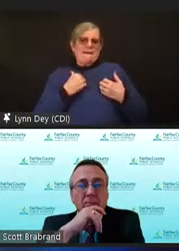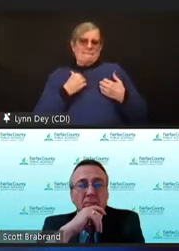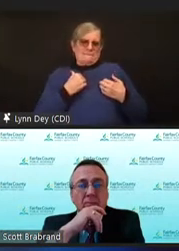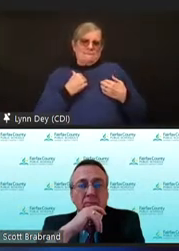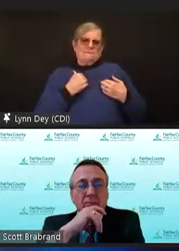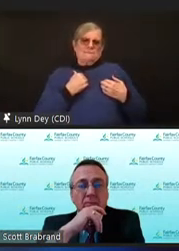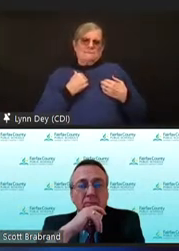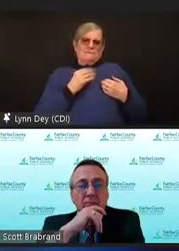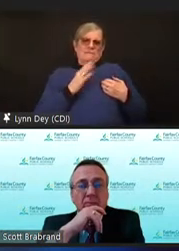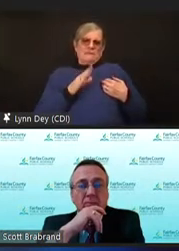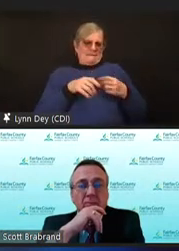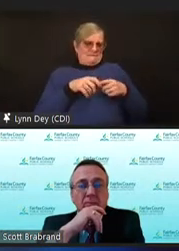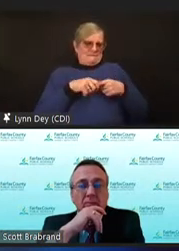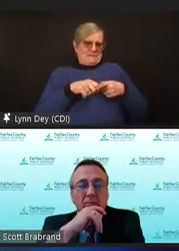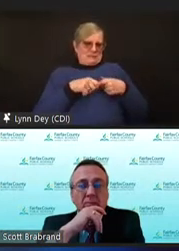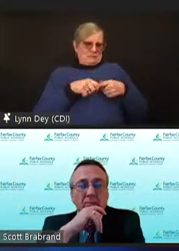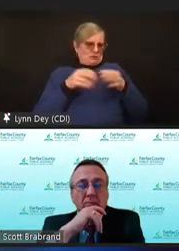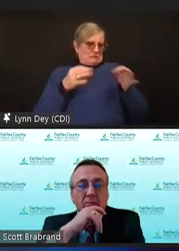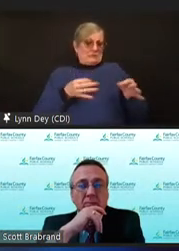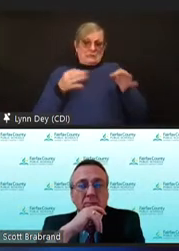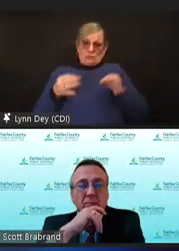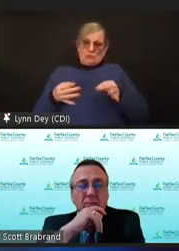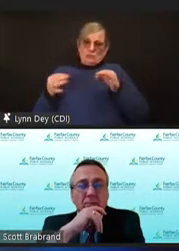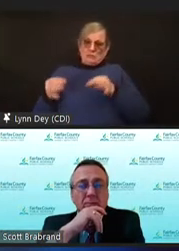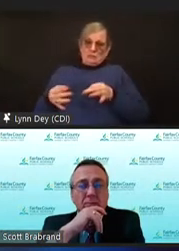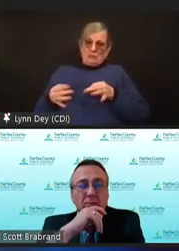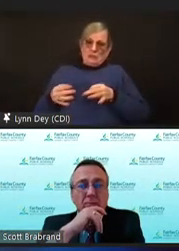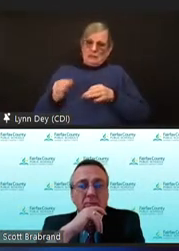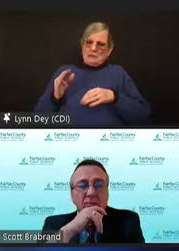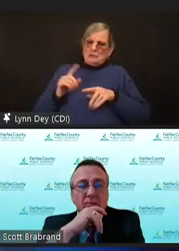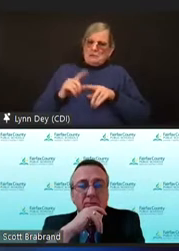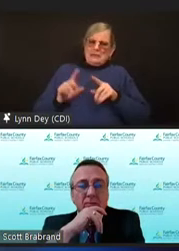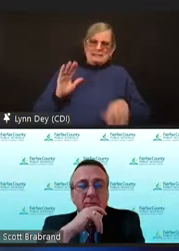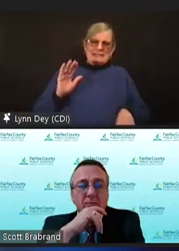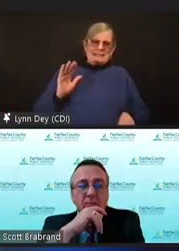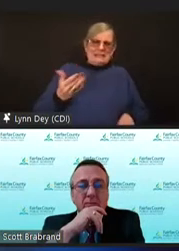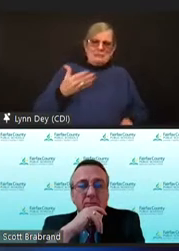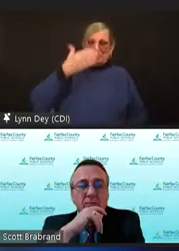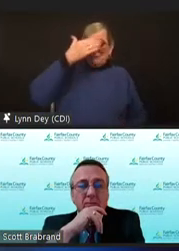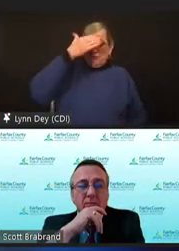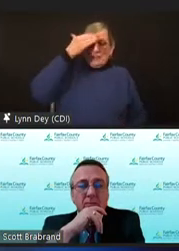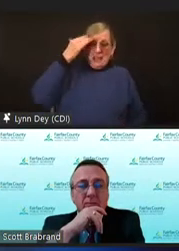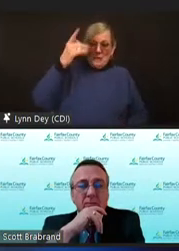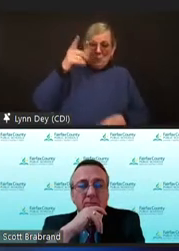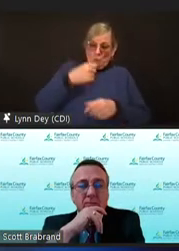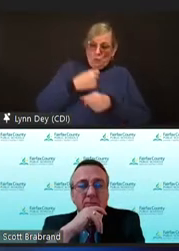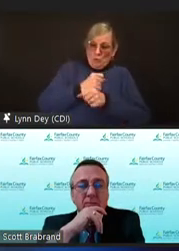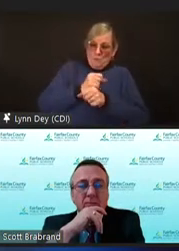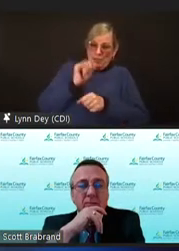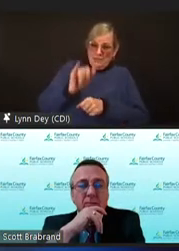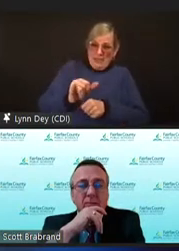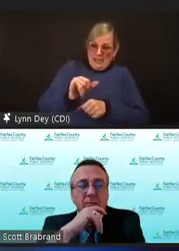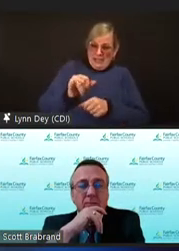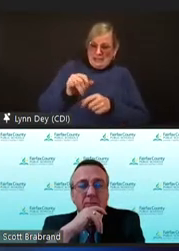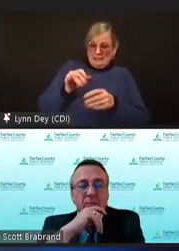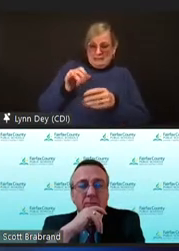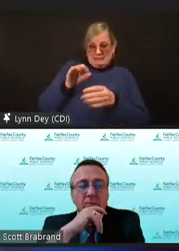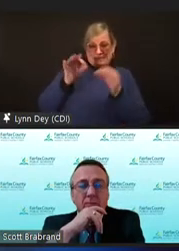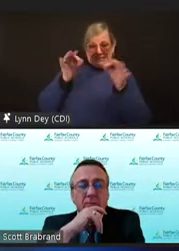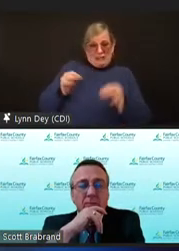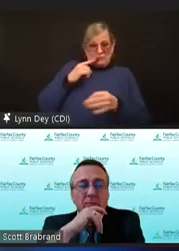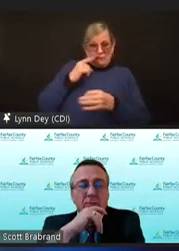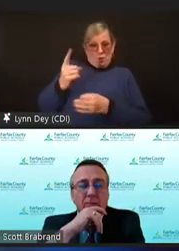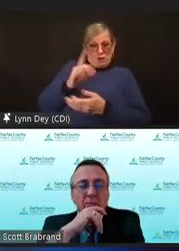for their child, but they seem to forget that when they make that decision for their child not to wear a mask, they're also